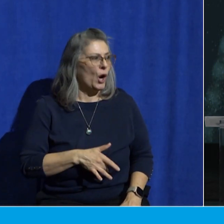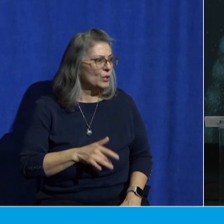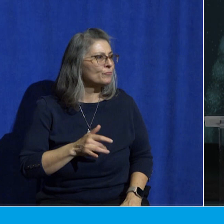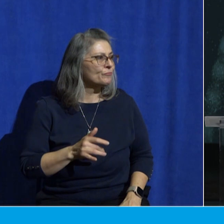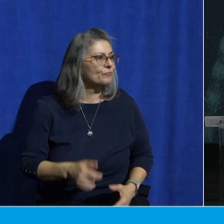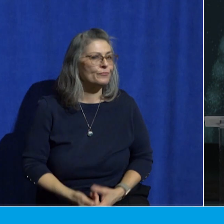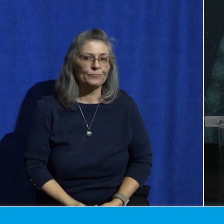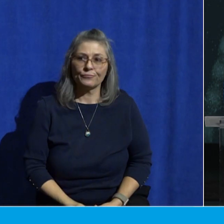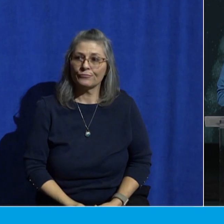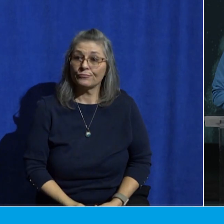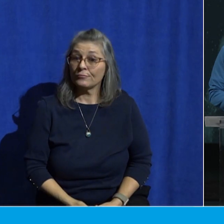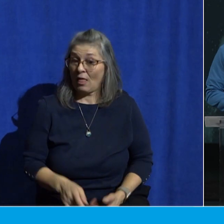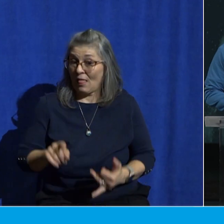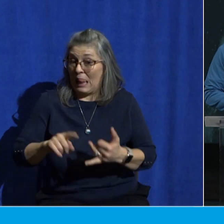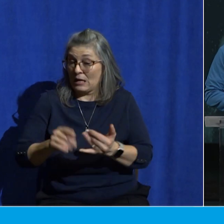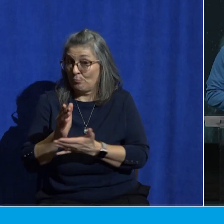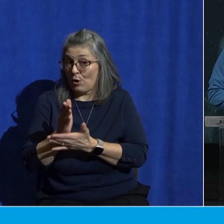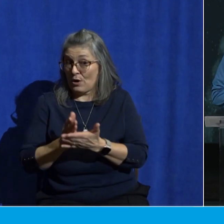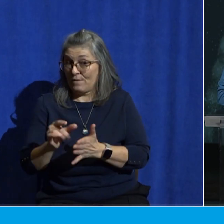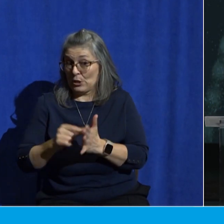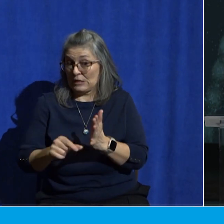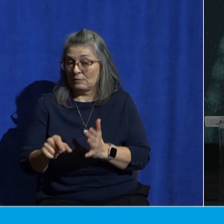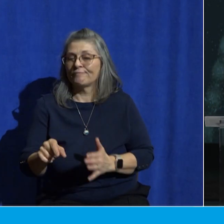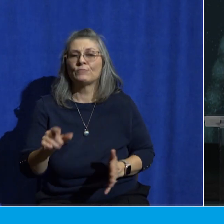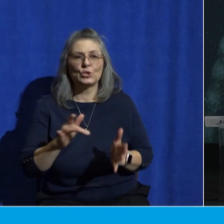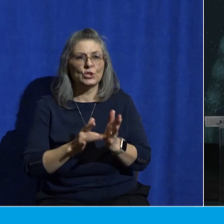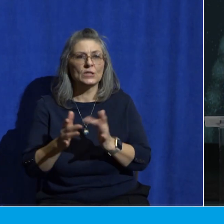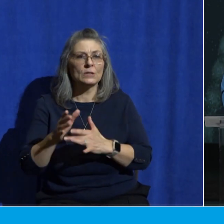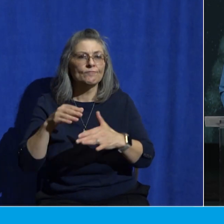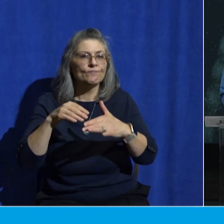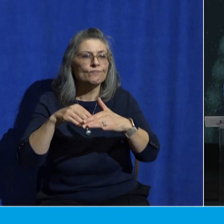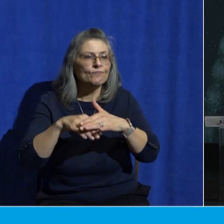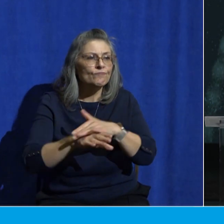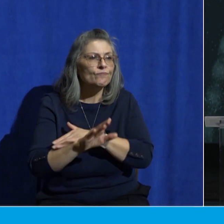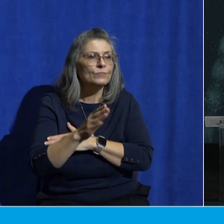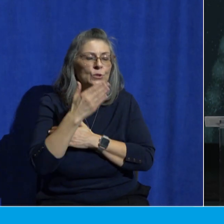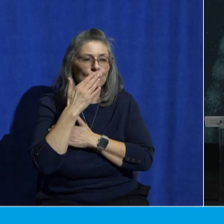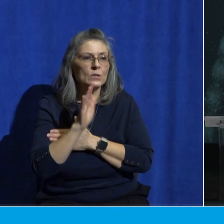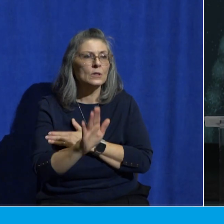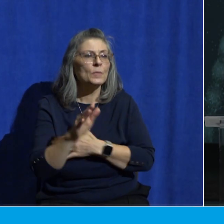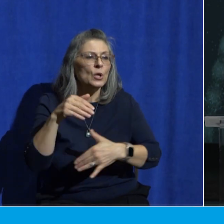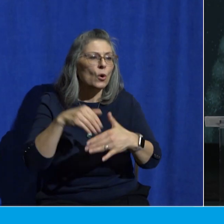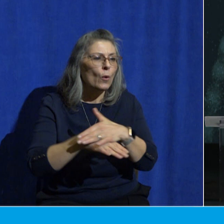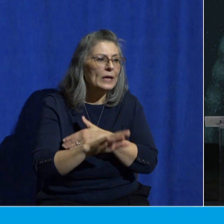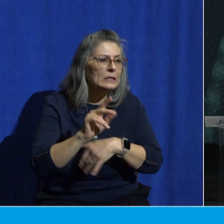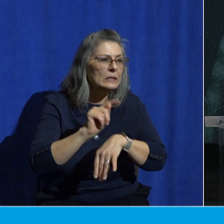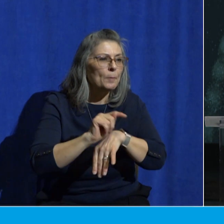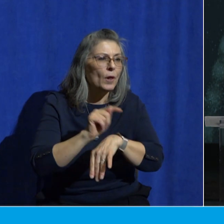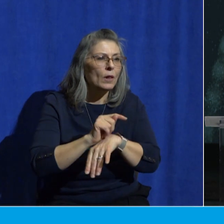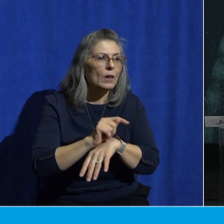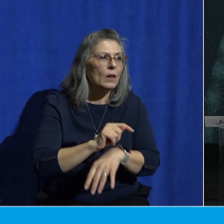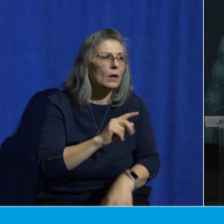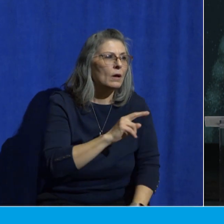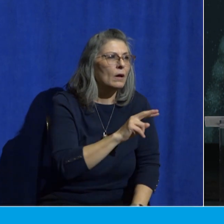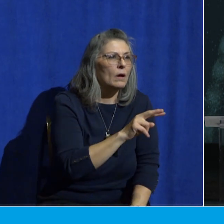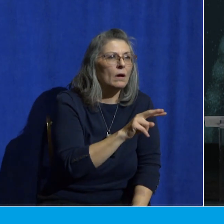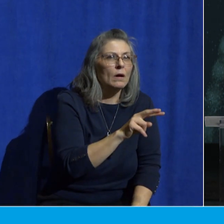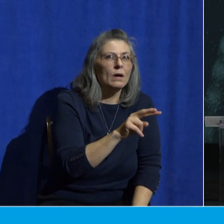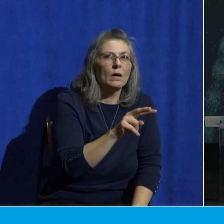In the end of this passage, Jesus enters into Jerusalem and he goes to the temple and he looks around at